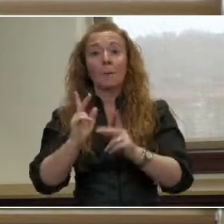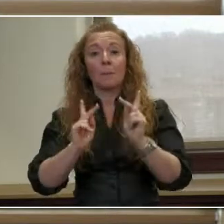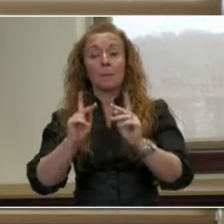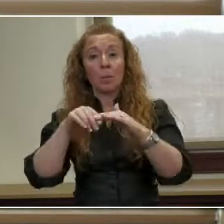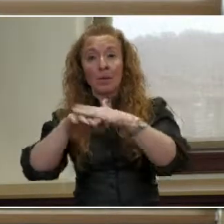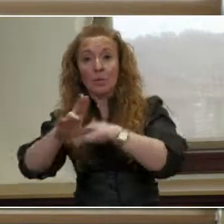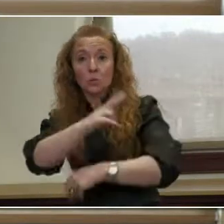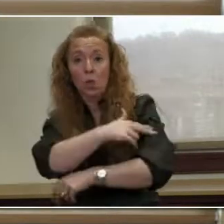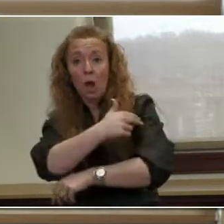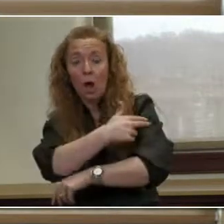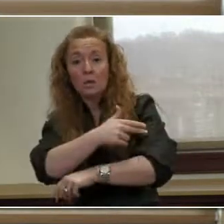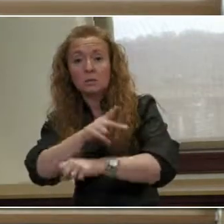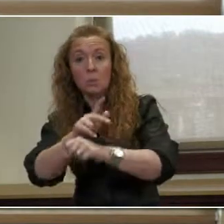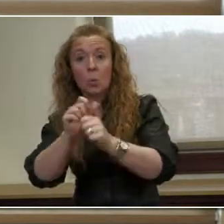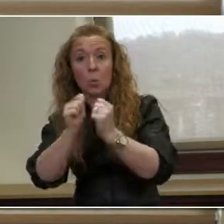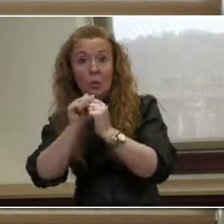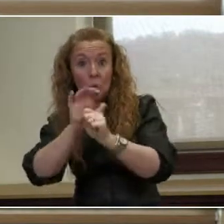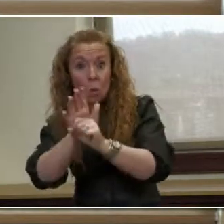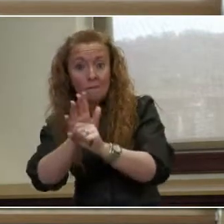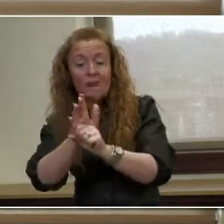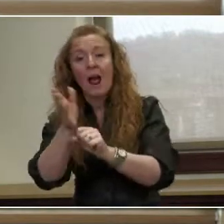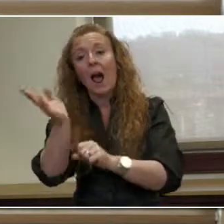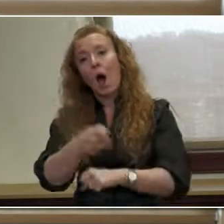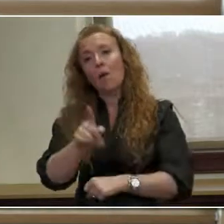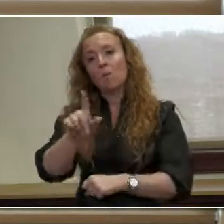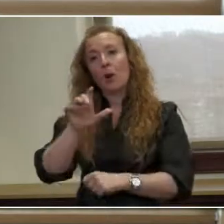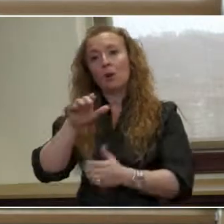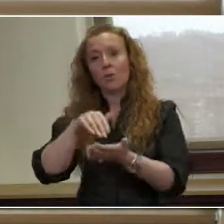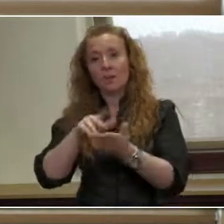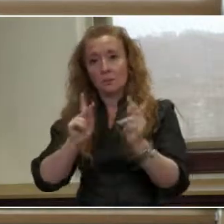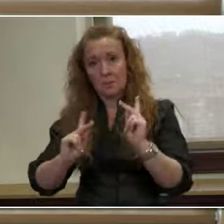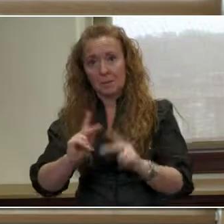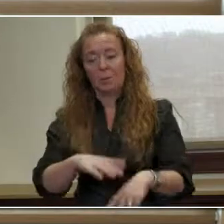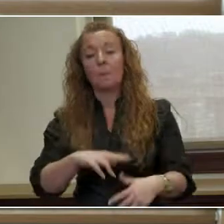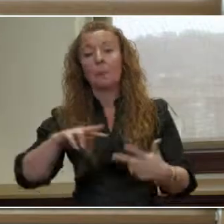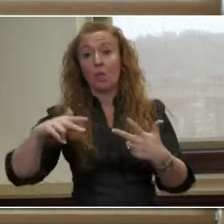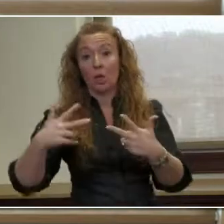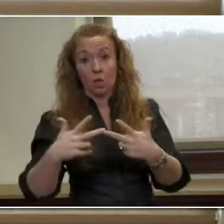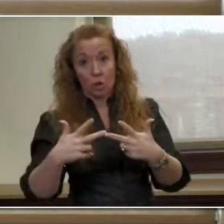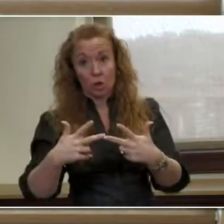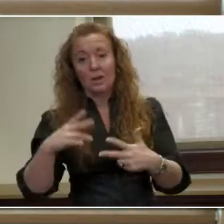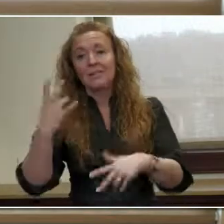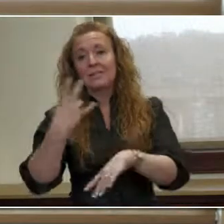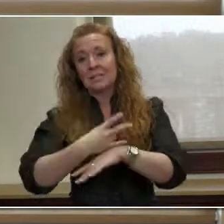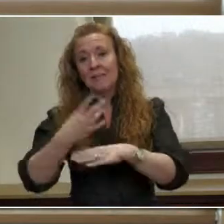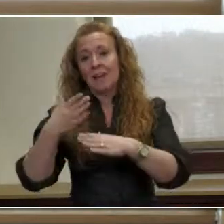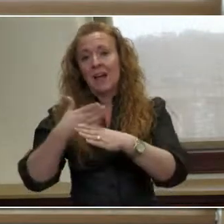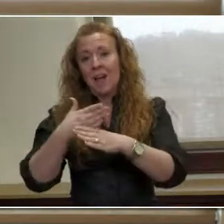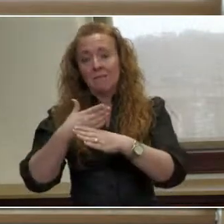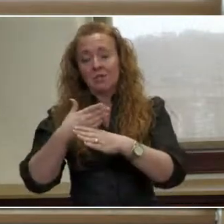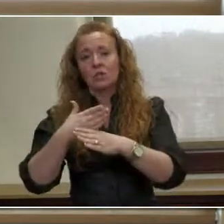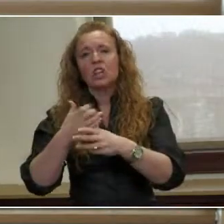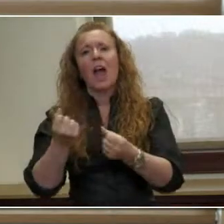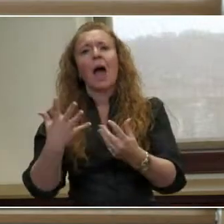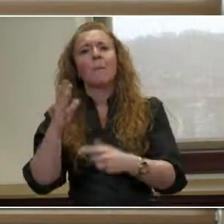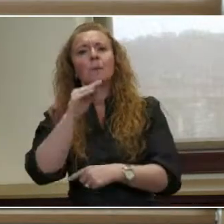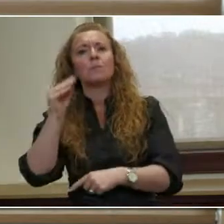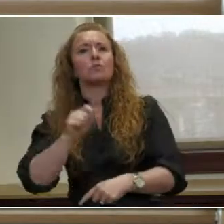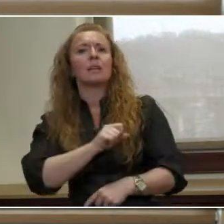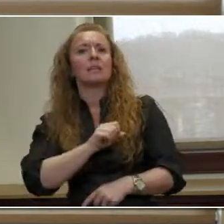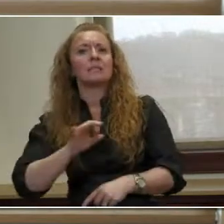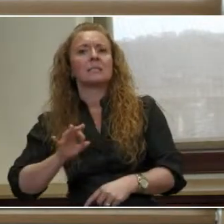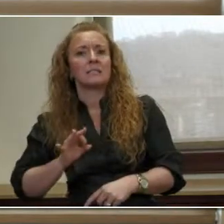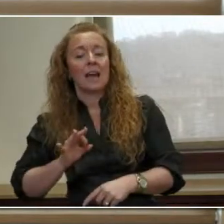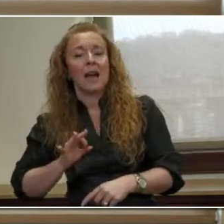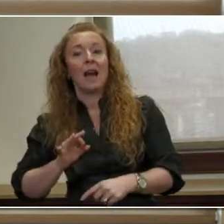per 100,000 population. And the third indicator is the 7-day average percent of staffed